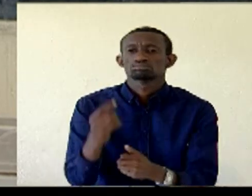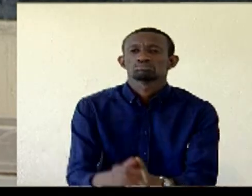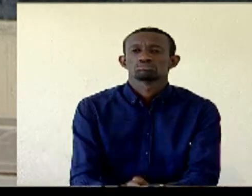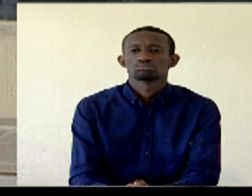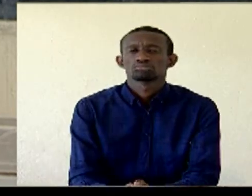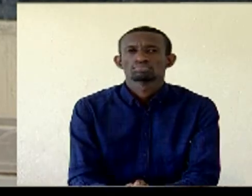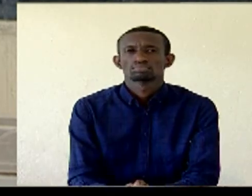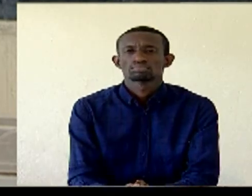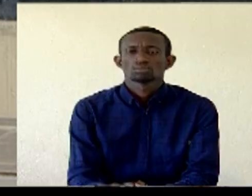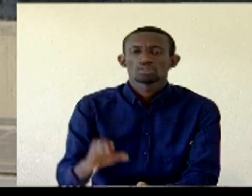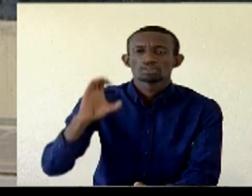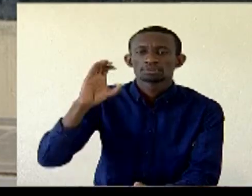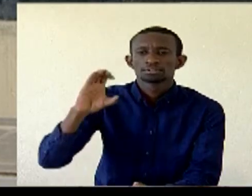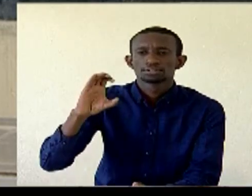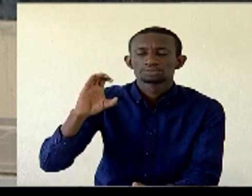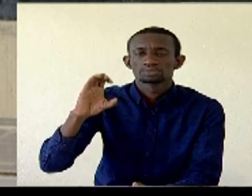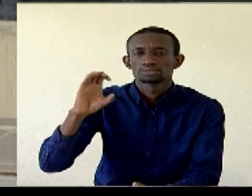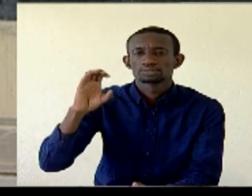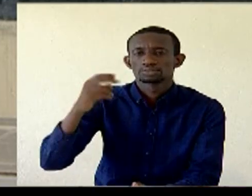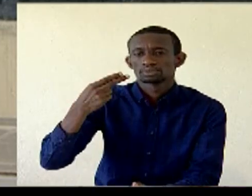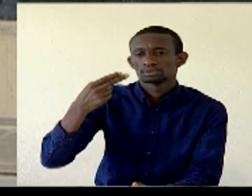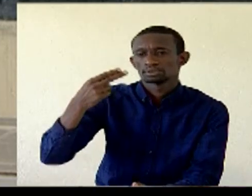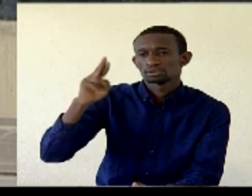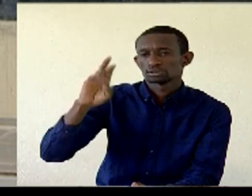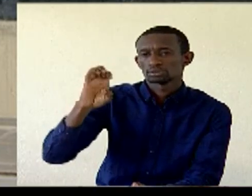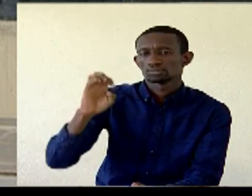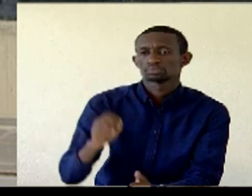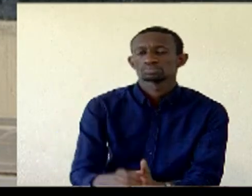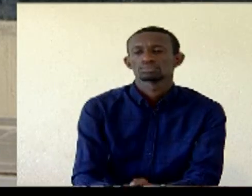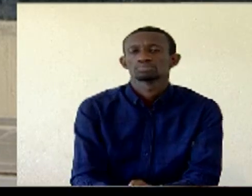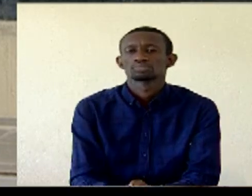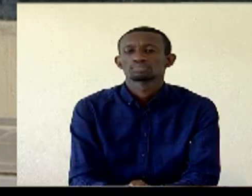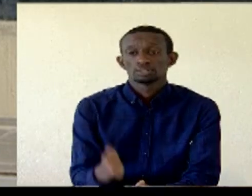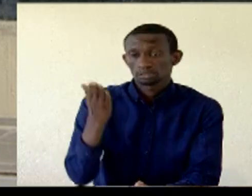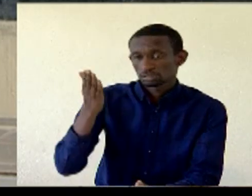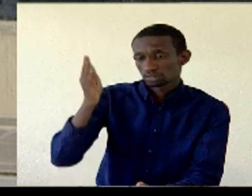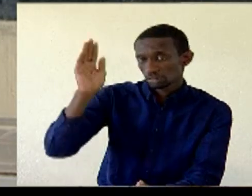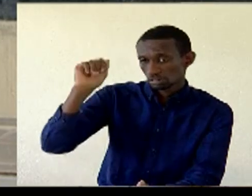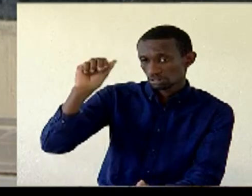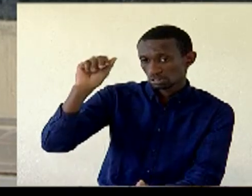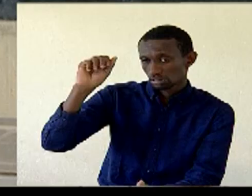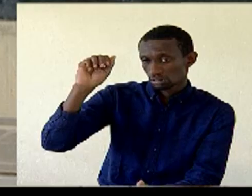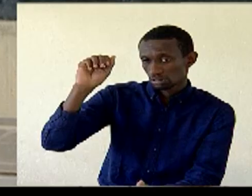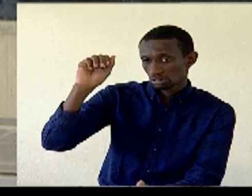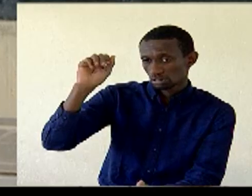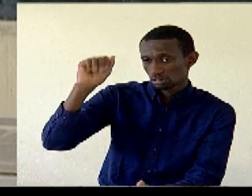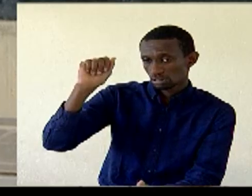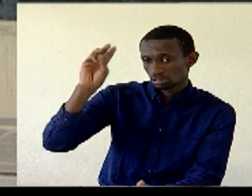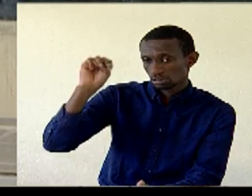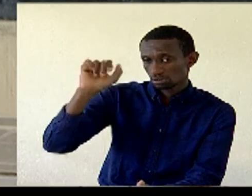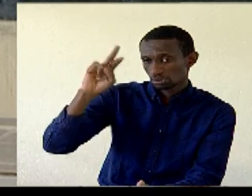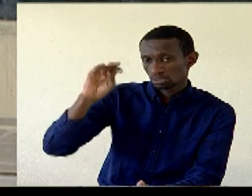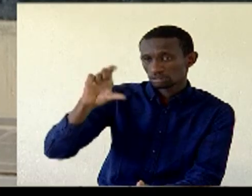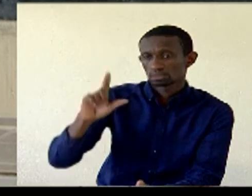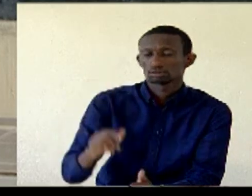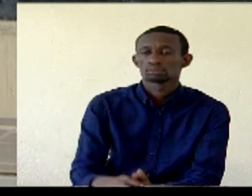C6H, this is the amide, with the NH2 and